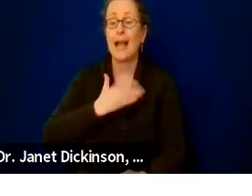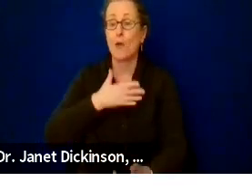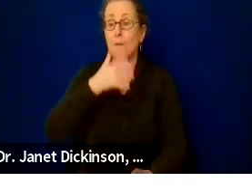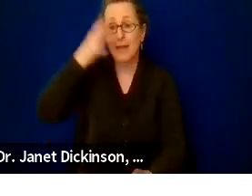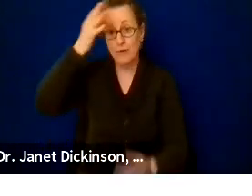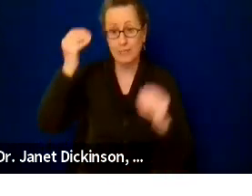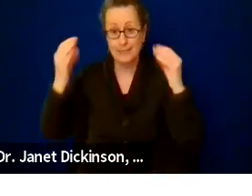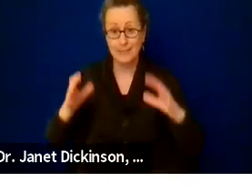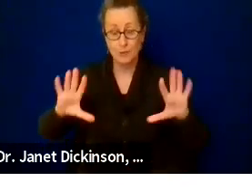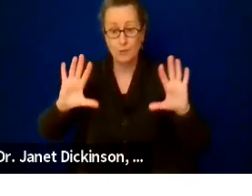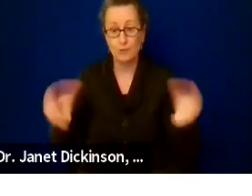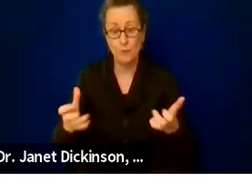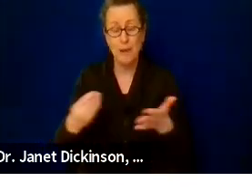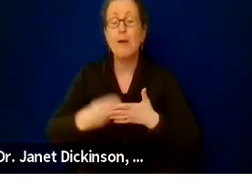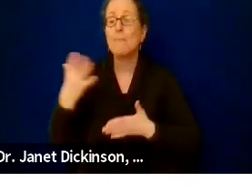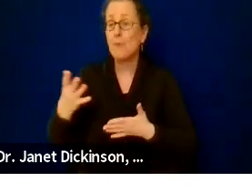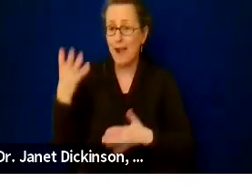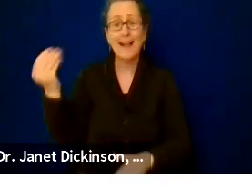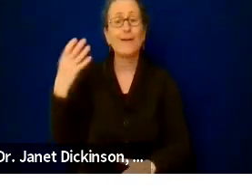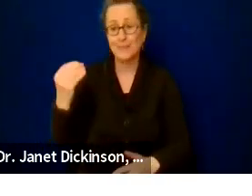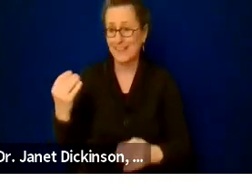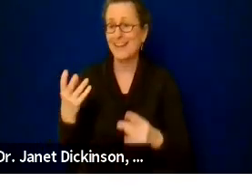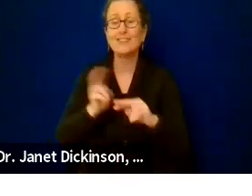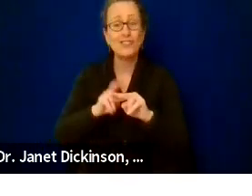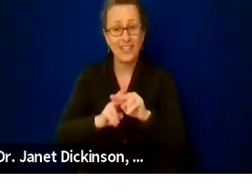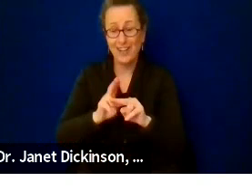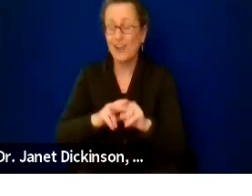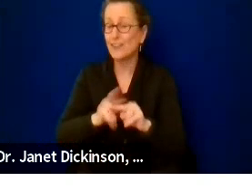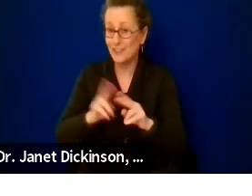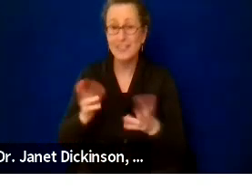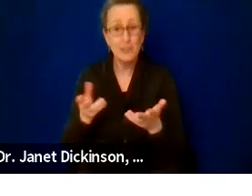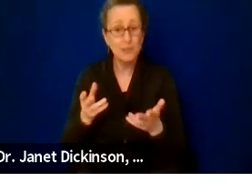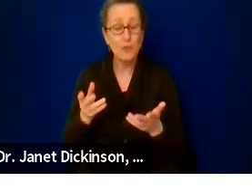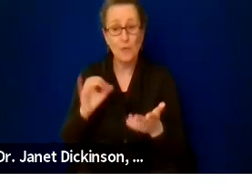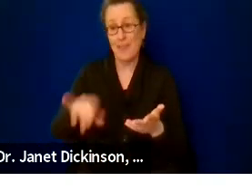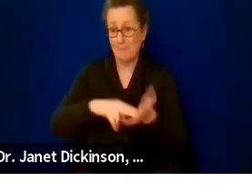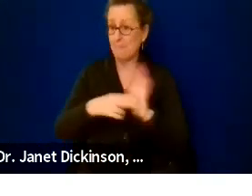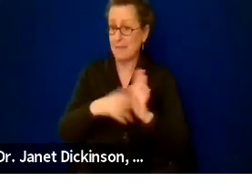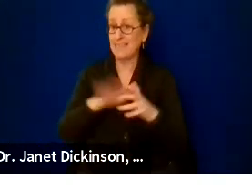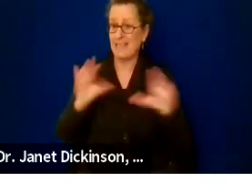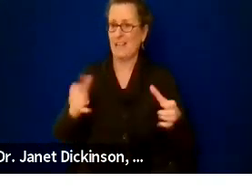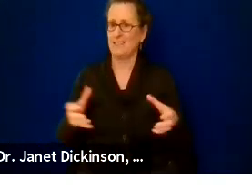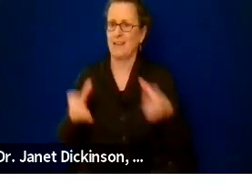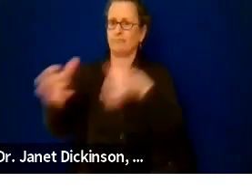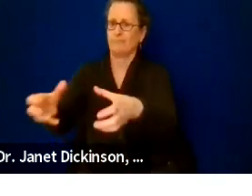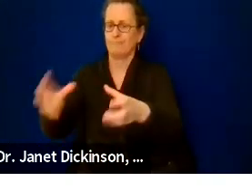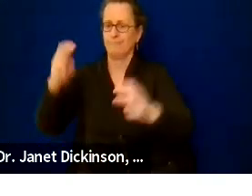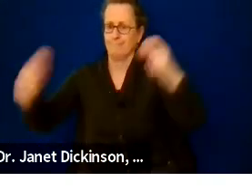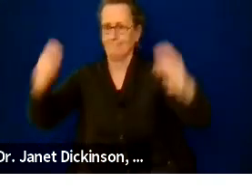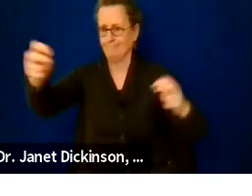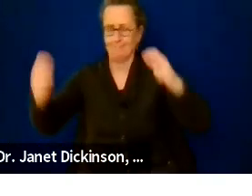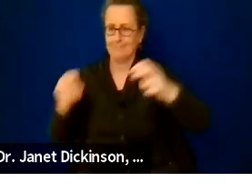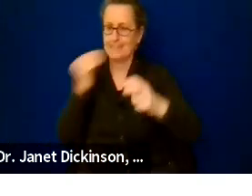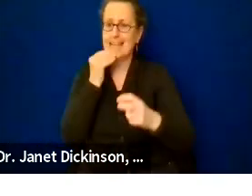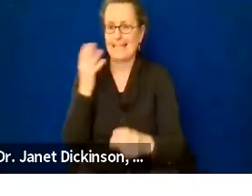some nice folding camp chairs for all of our students to allow outdoor eating as much as possible, and picnics as long